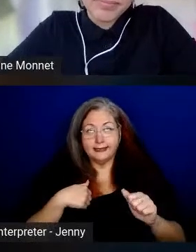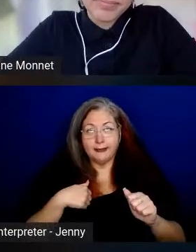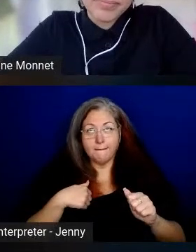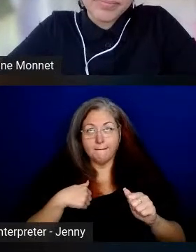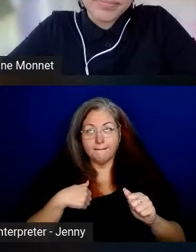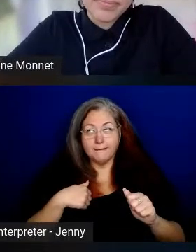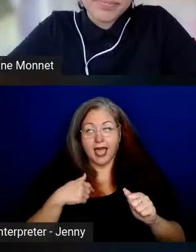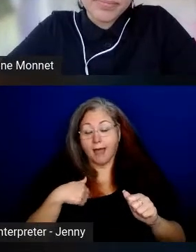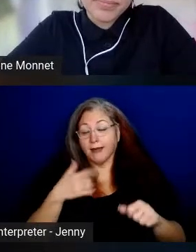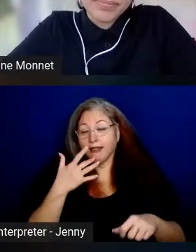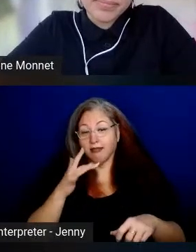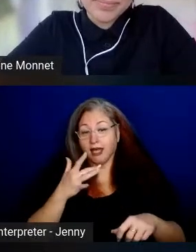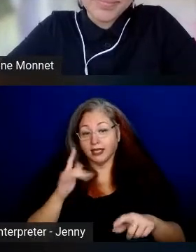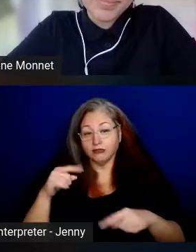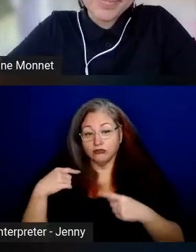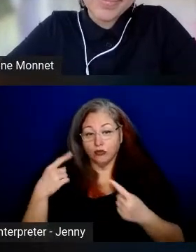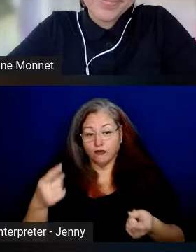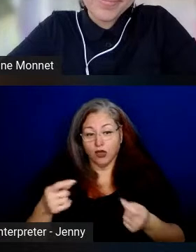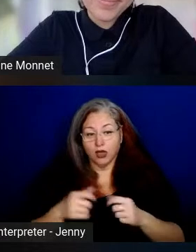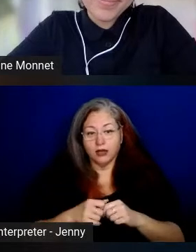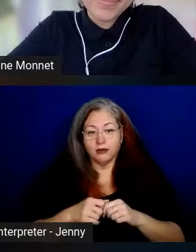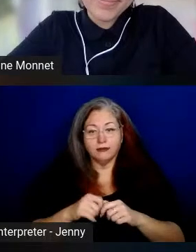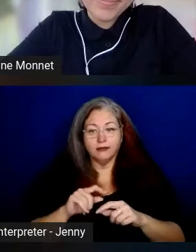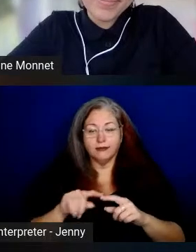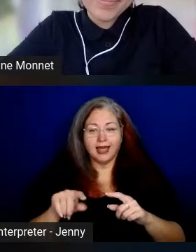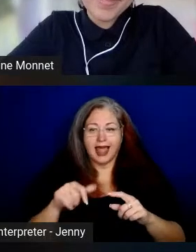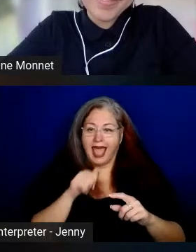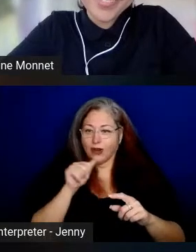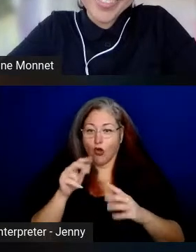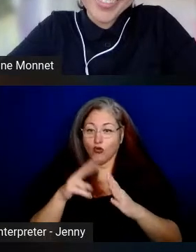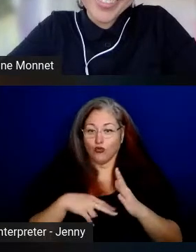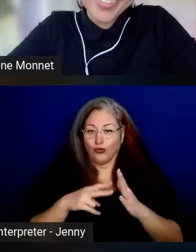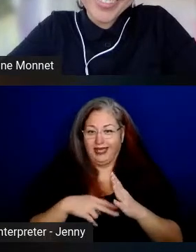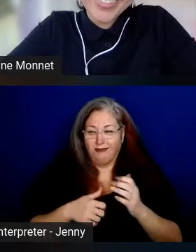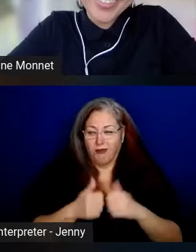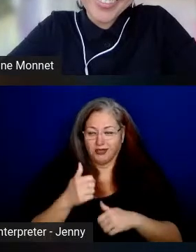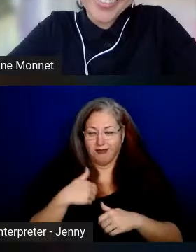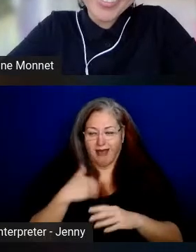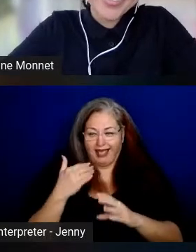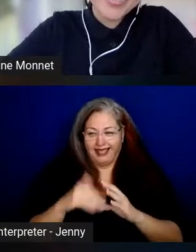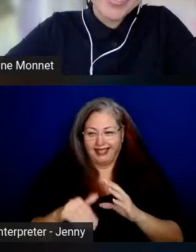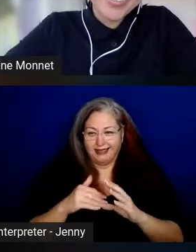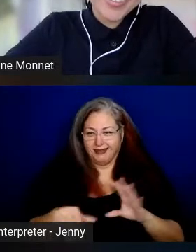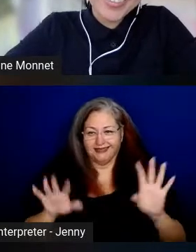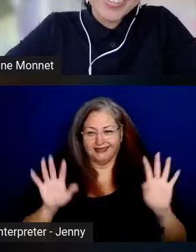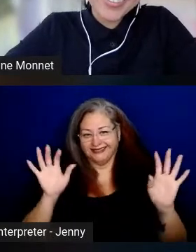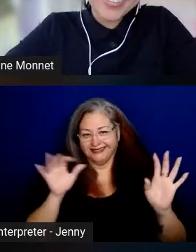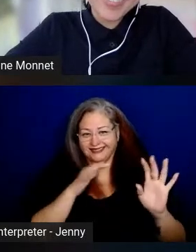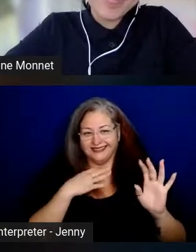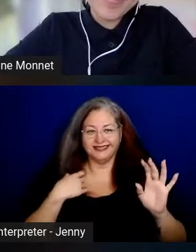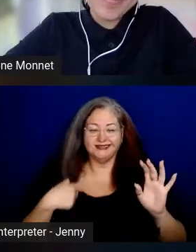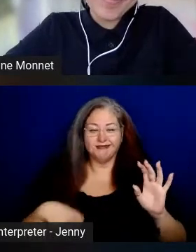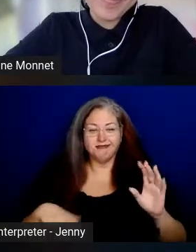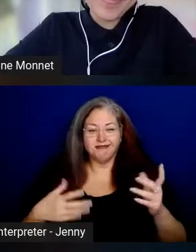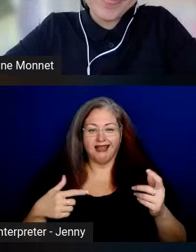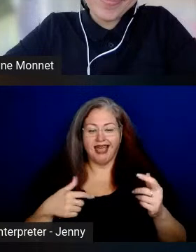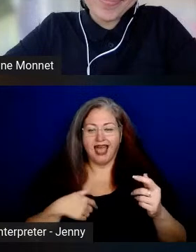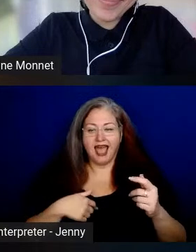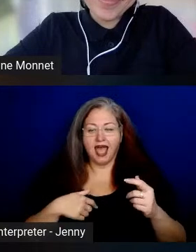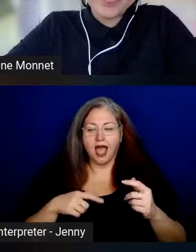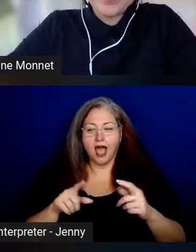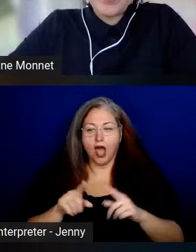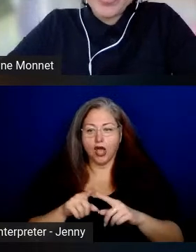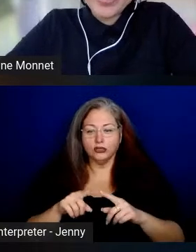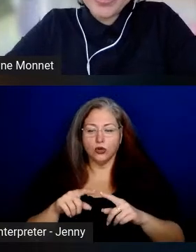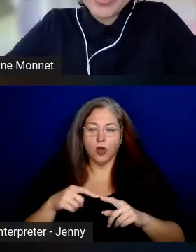I've been lucky so far, you know, but I don't read a lot of my emails. That's just that way. I also write and I